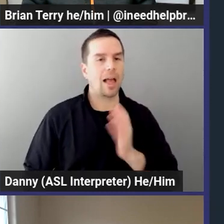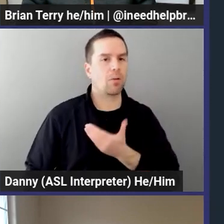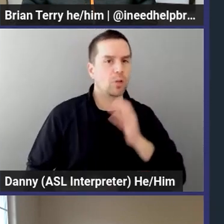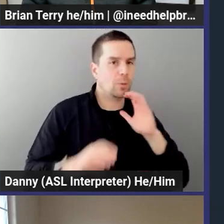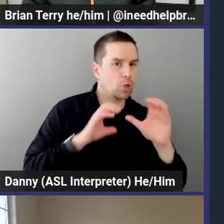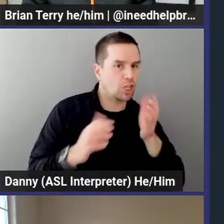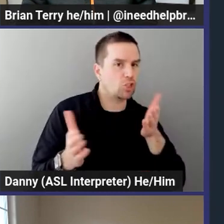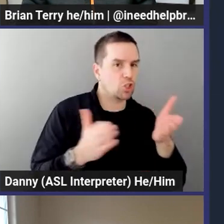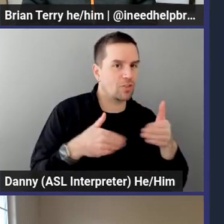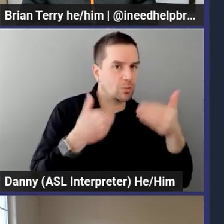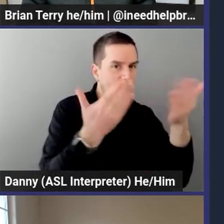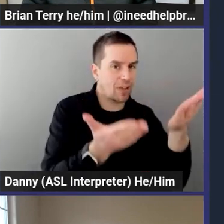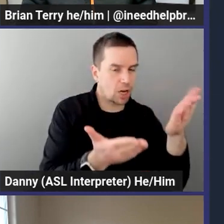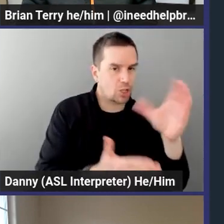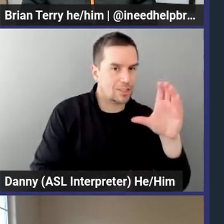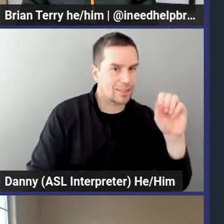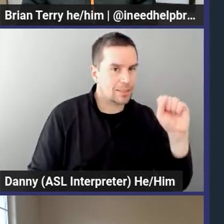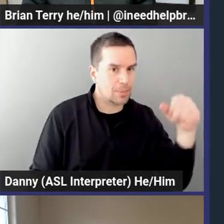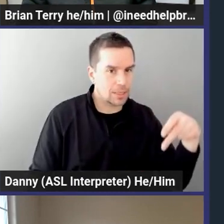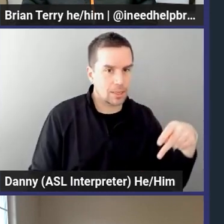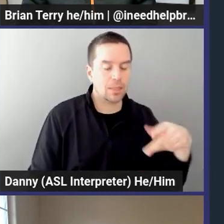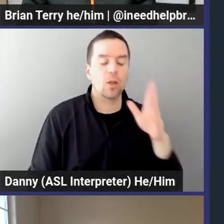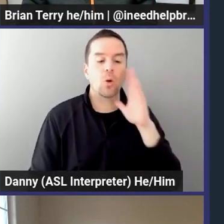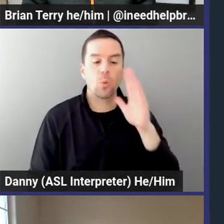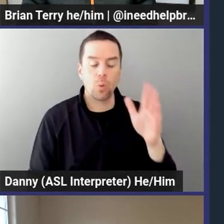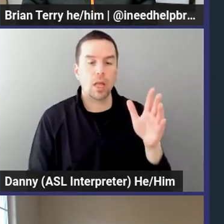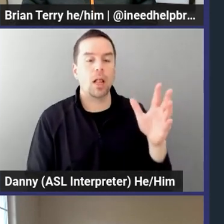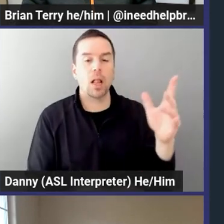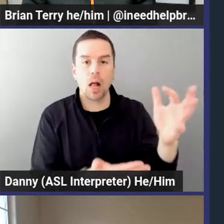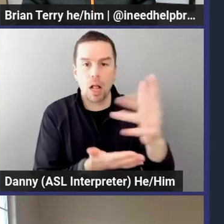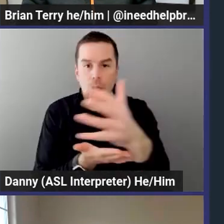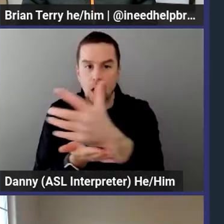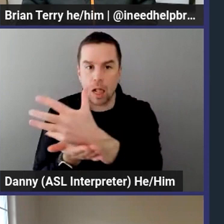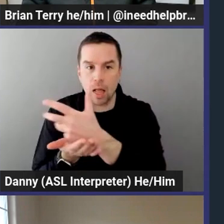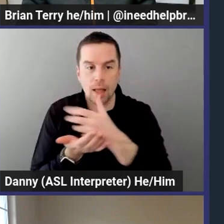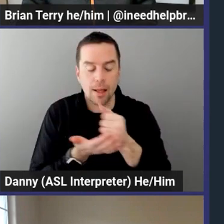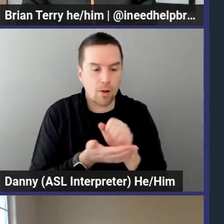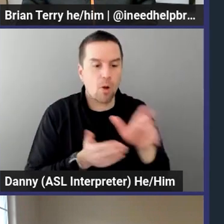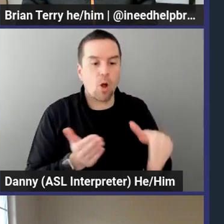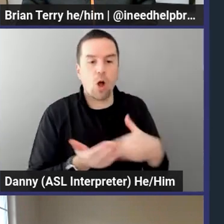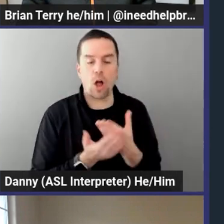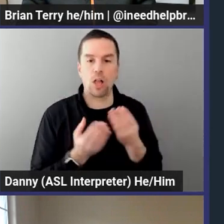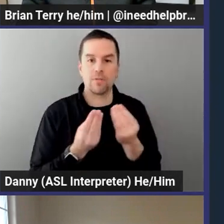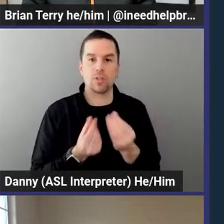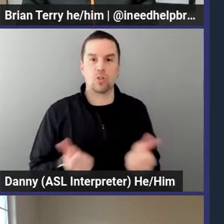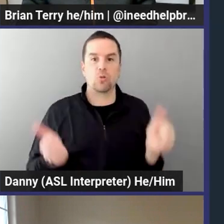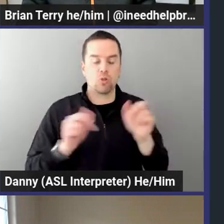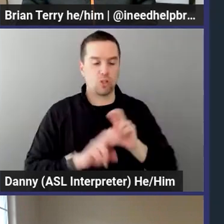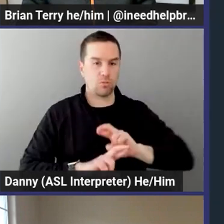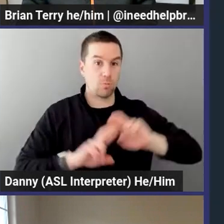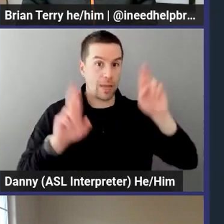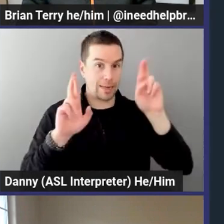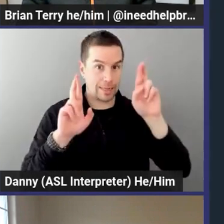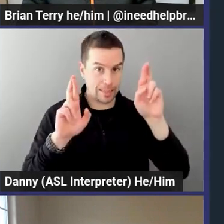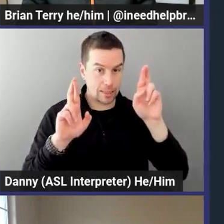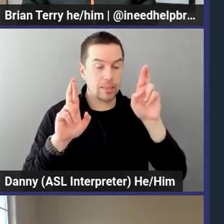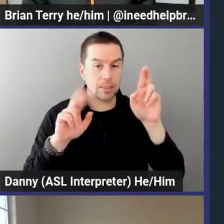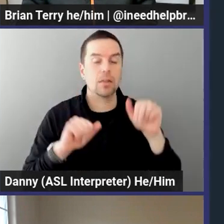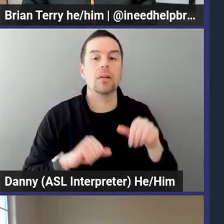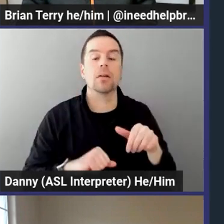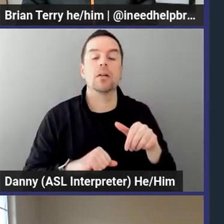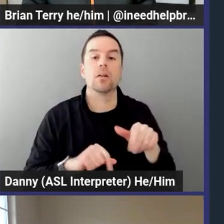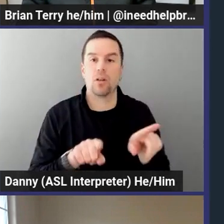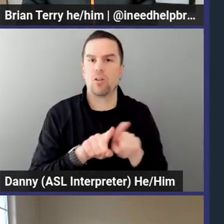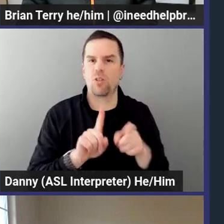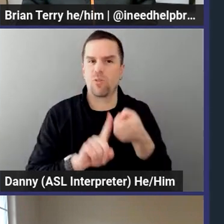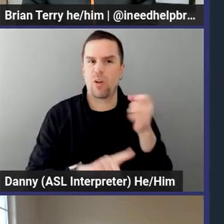up the invoicing, procures, gets all the solution ready, right? And also from AWS, and then